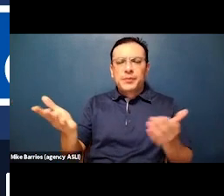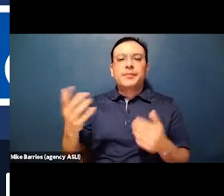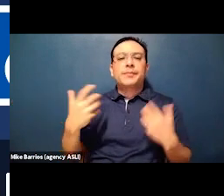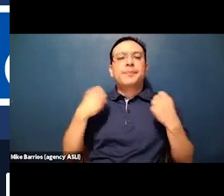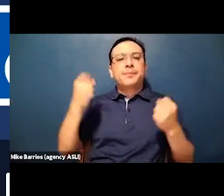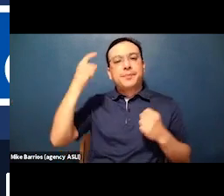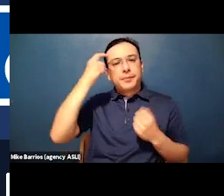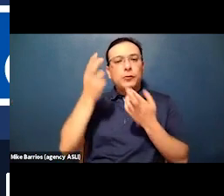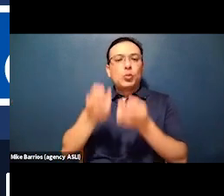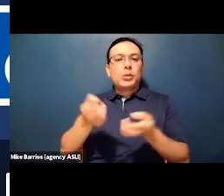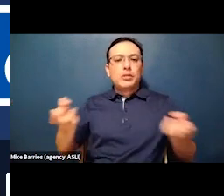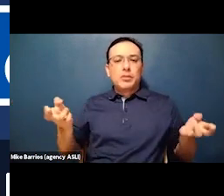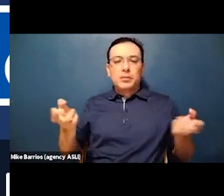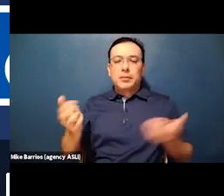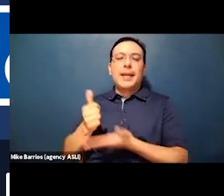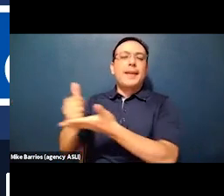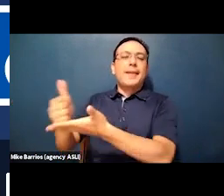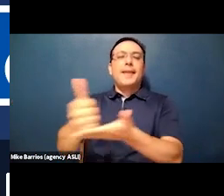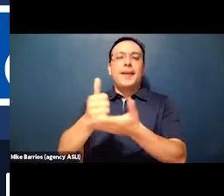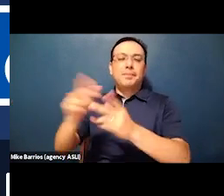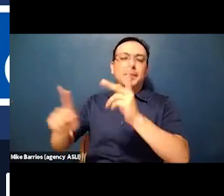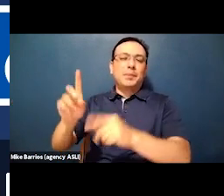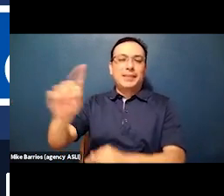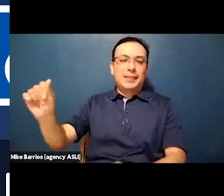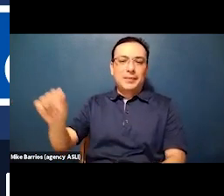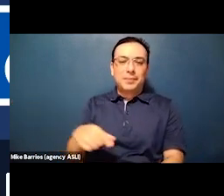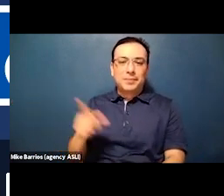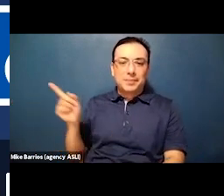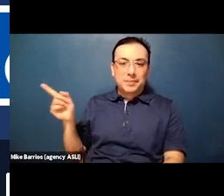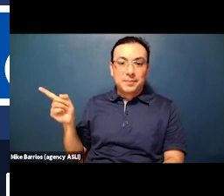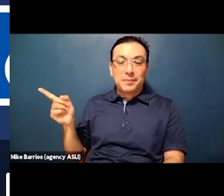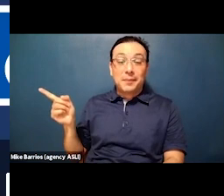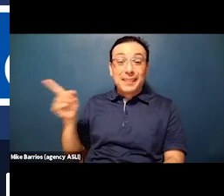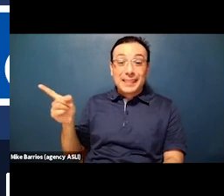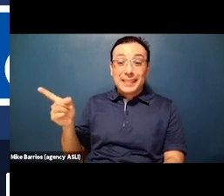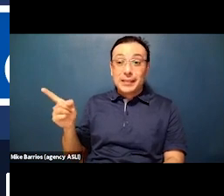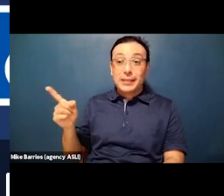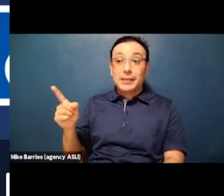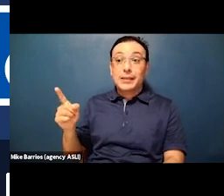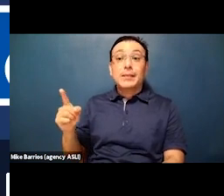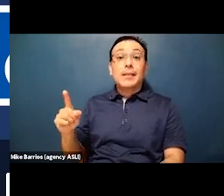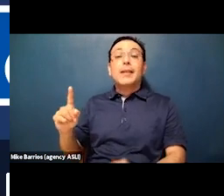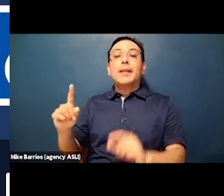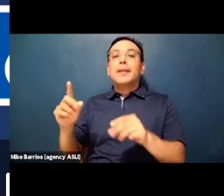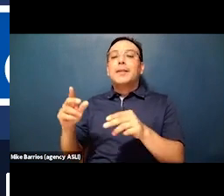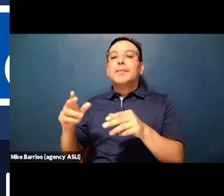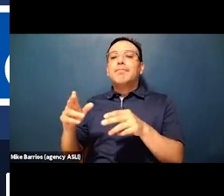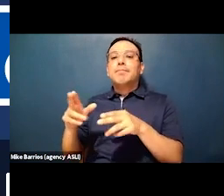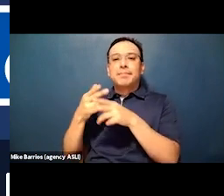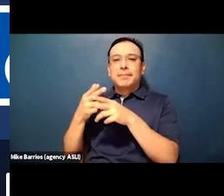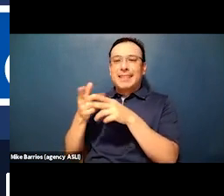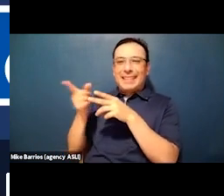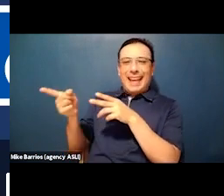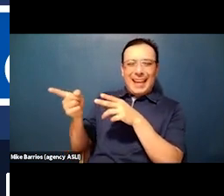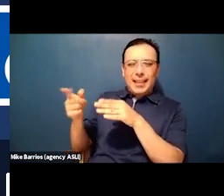And, you know, the reason why this slide isn't as put together is because we usually defer to the Thrive Network for this.